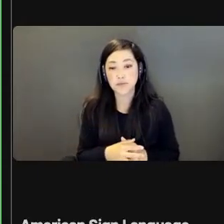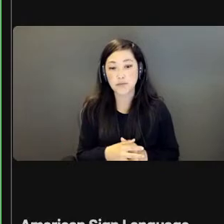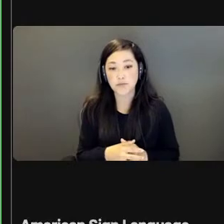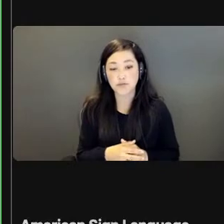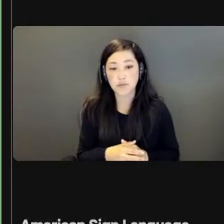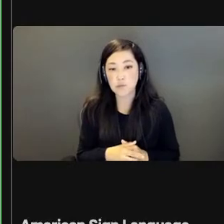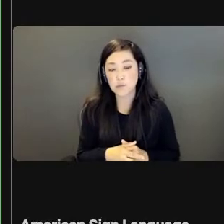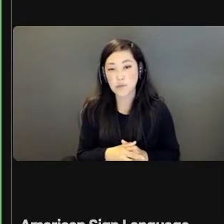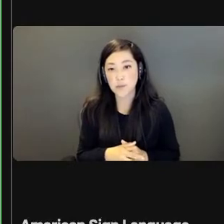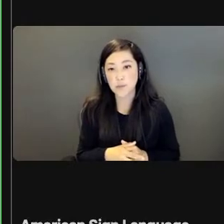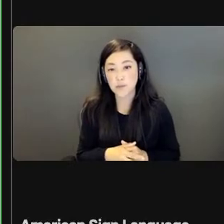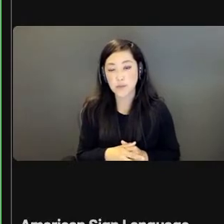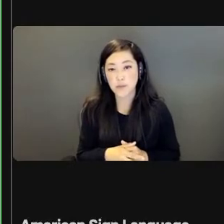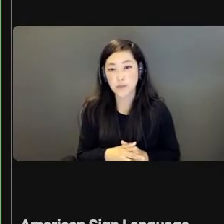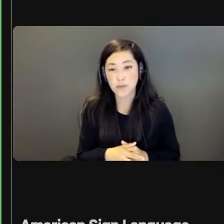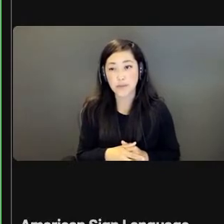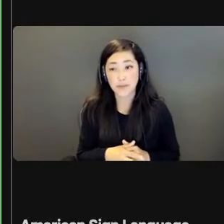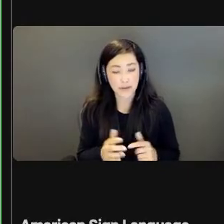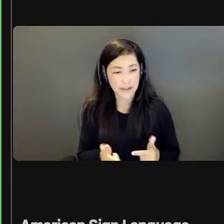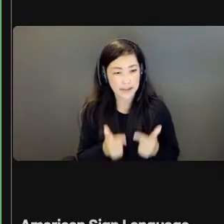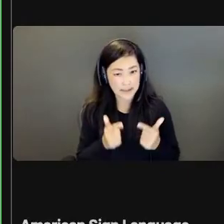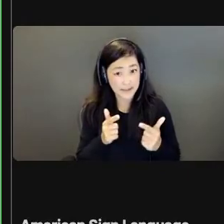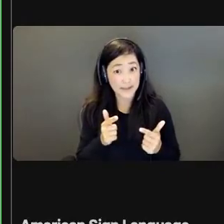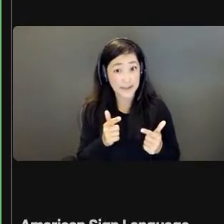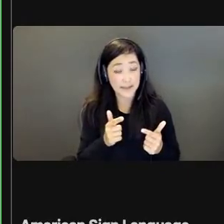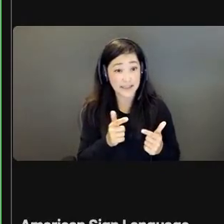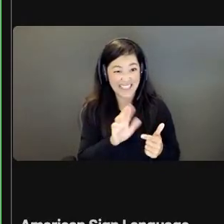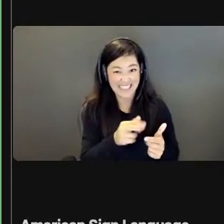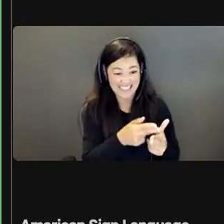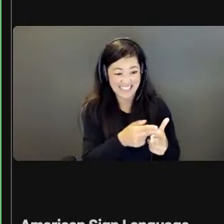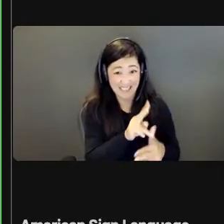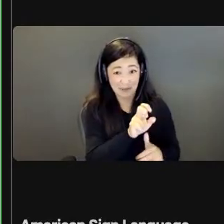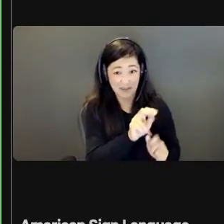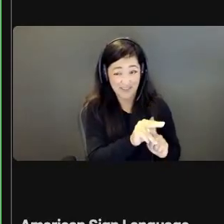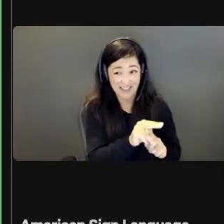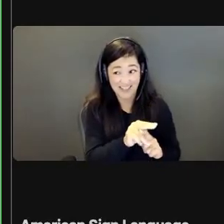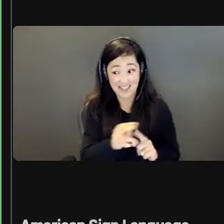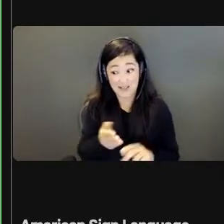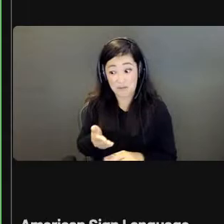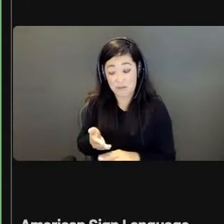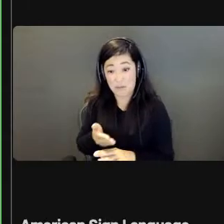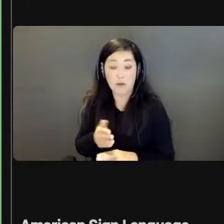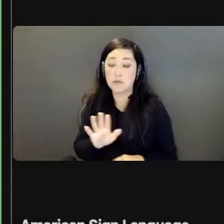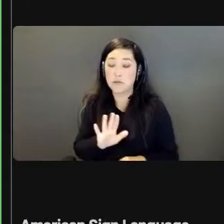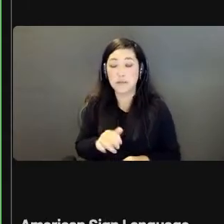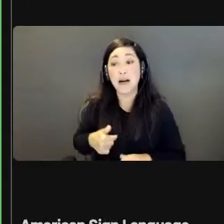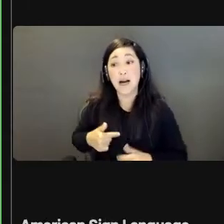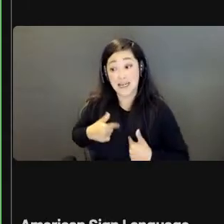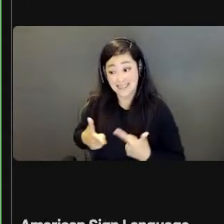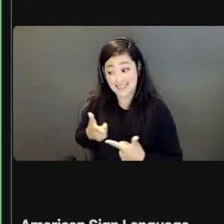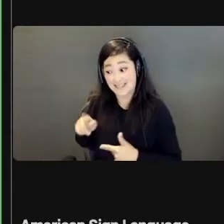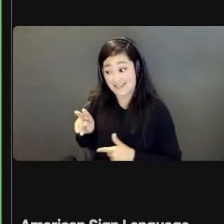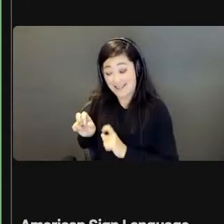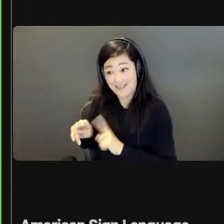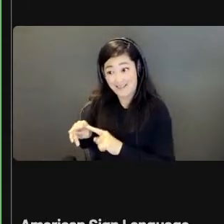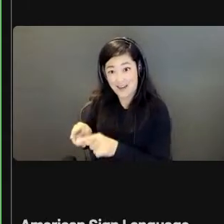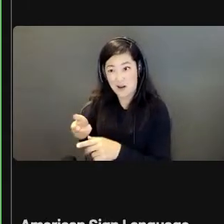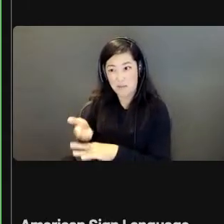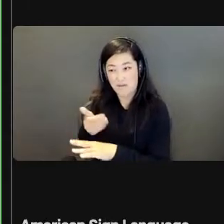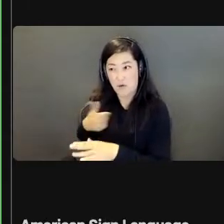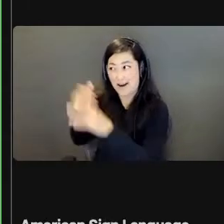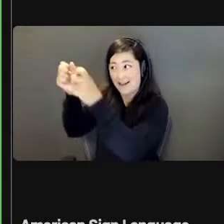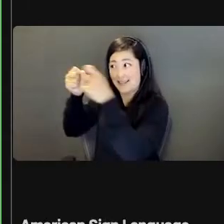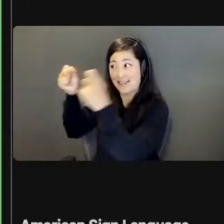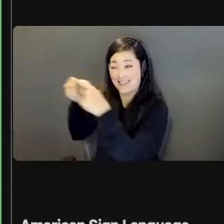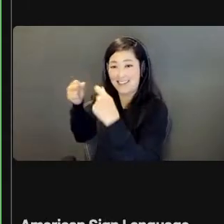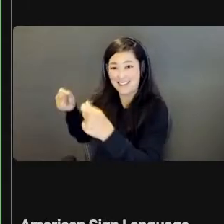I also lived in the van prior to building the cabinetry. So it was just flooring and a bed. So that